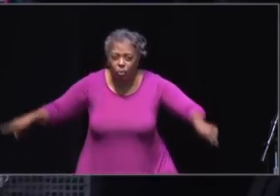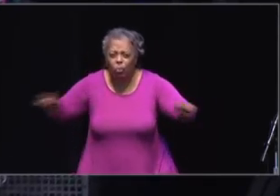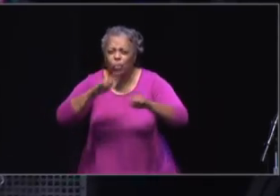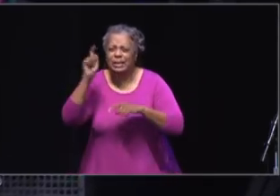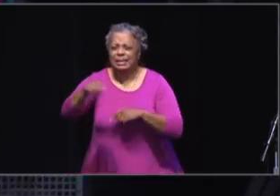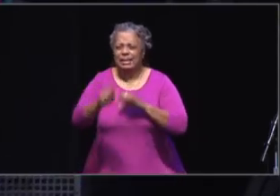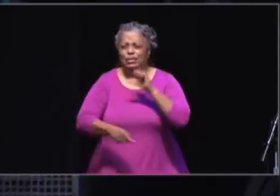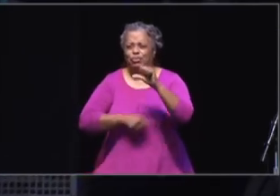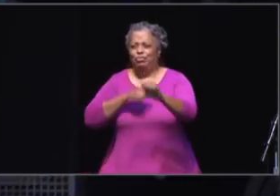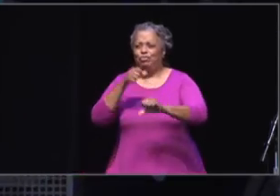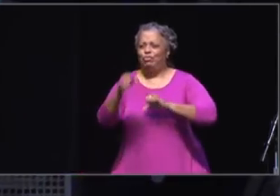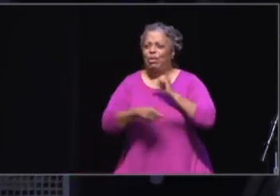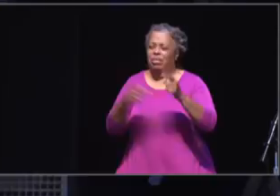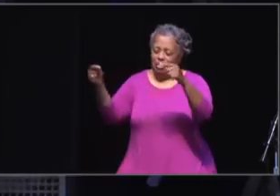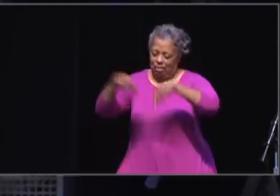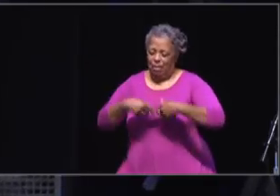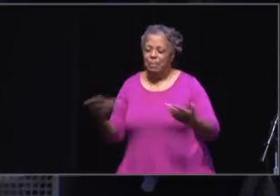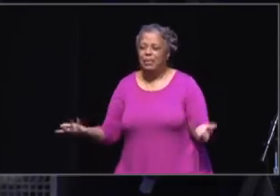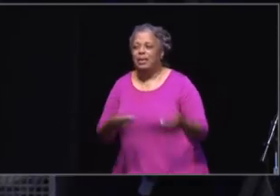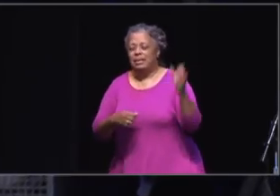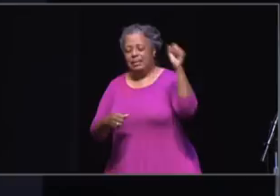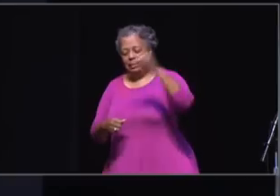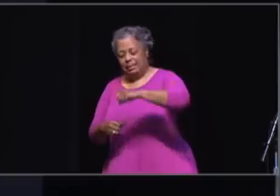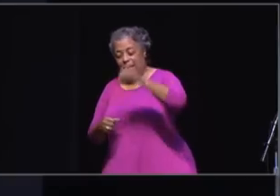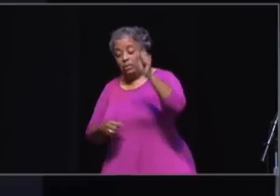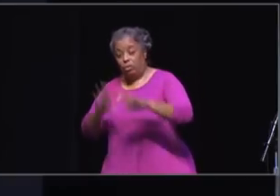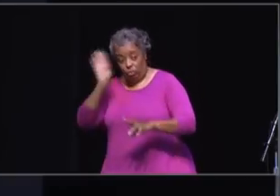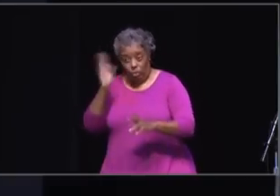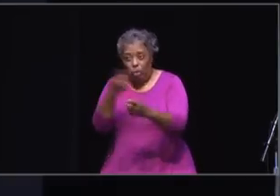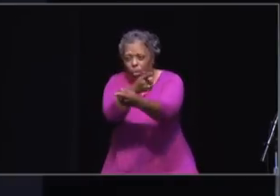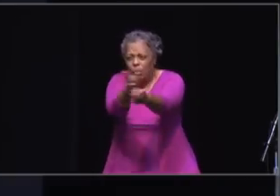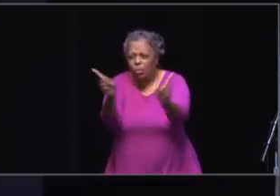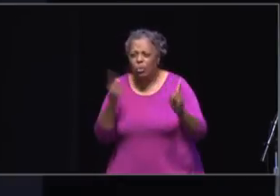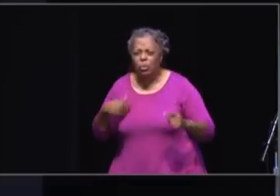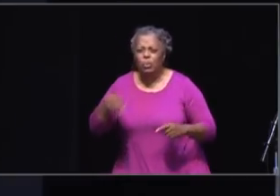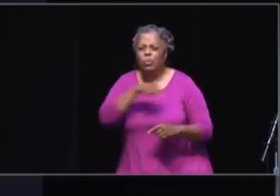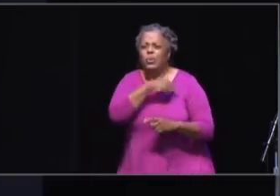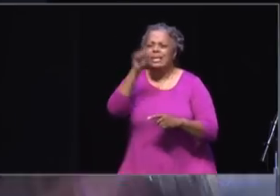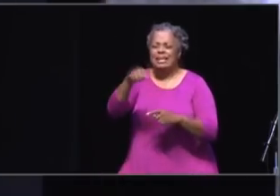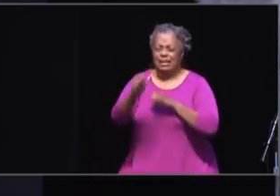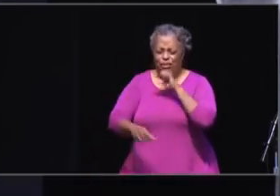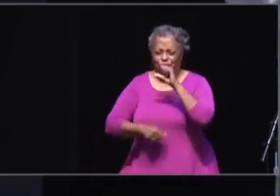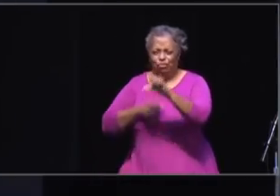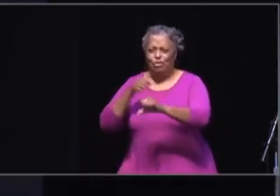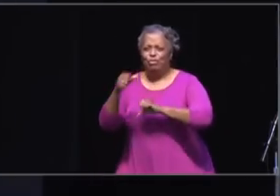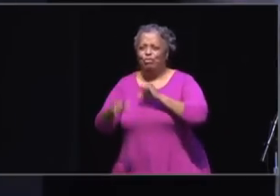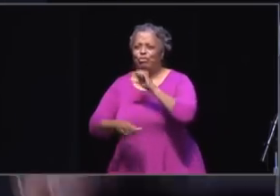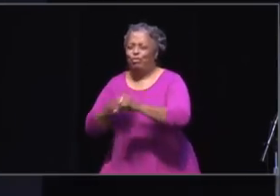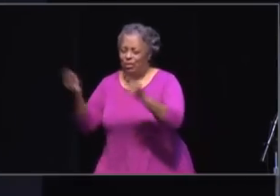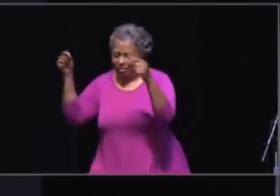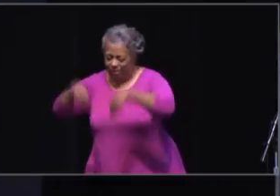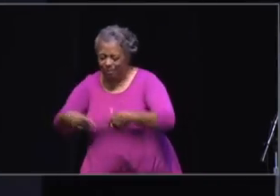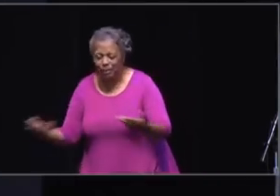other, kumbaya, ya, ya, ya. You know we need each other,